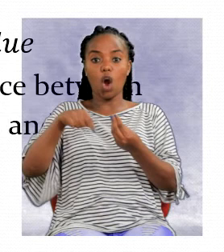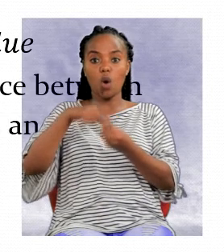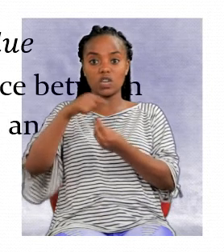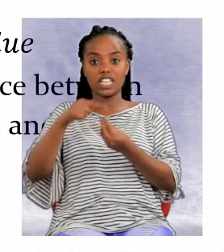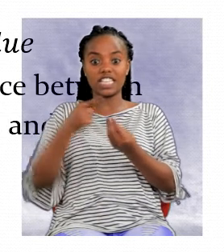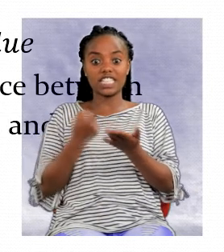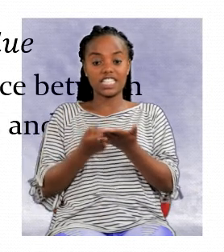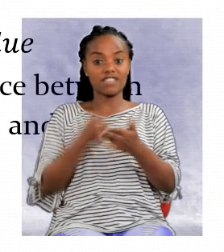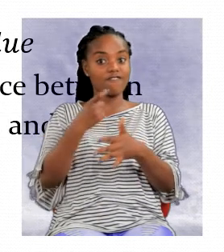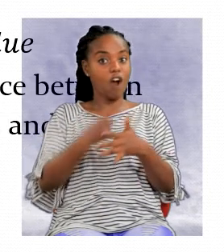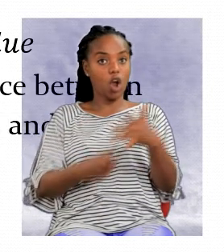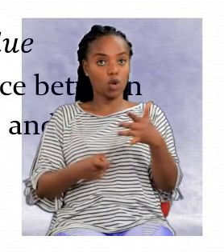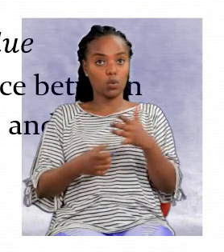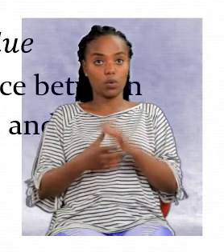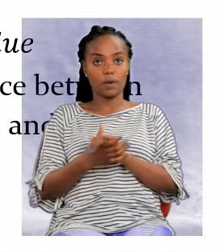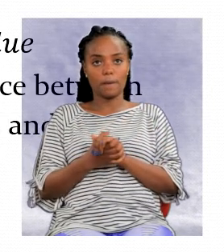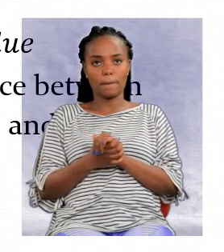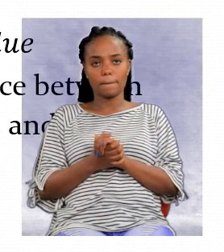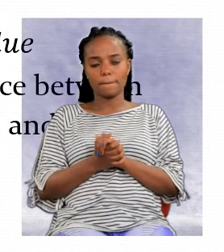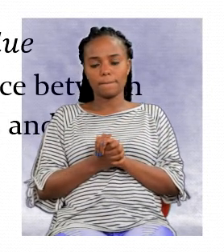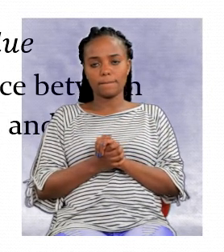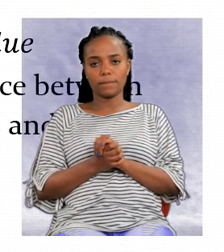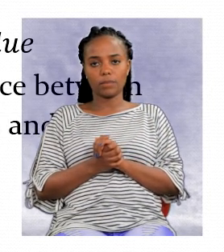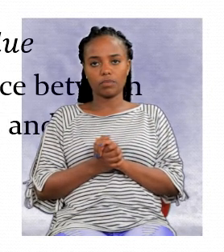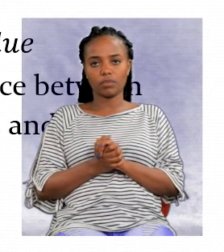average value,